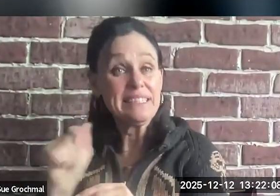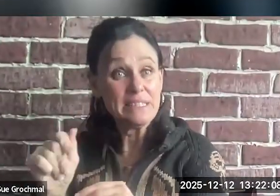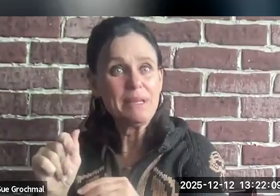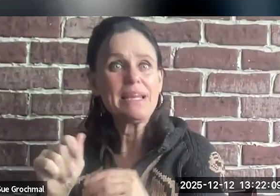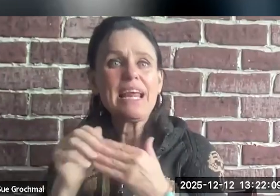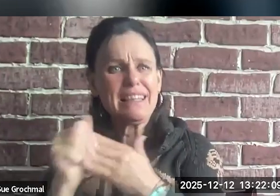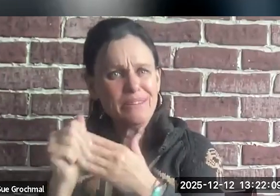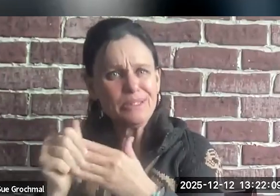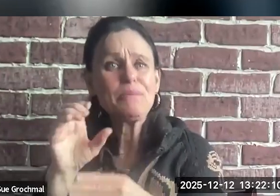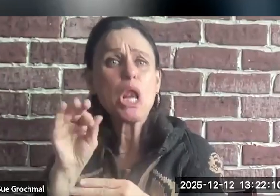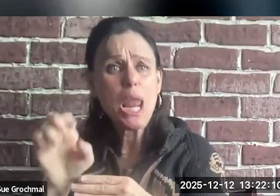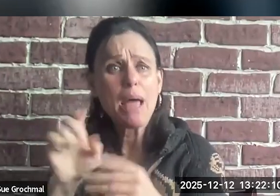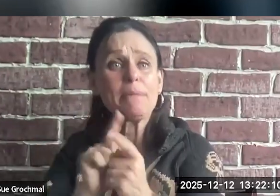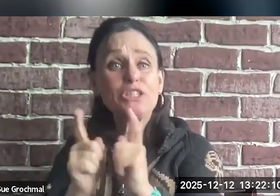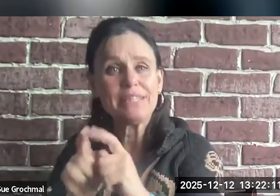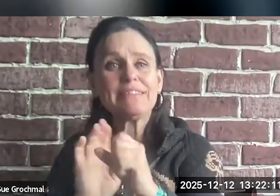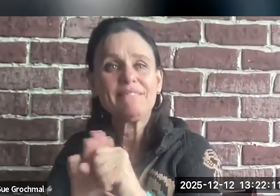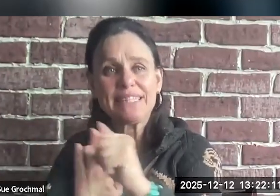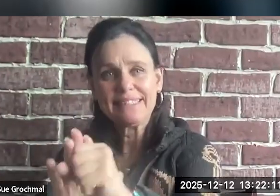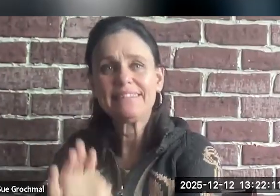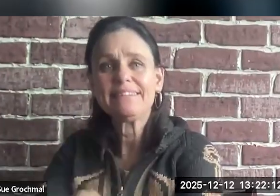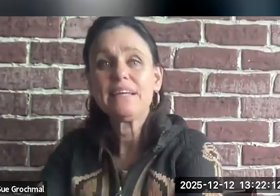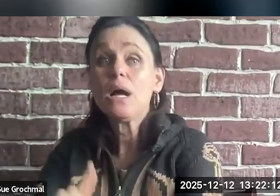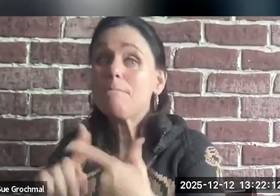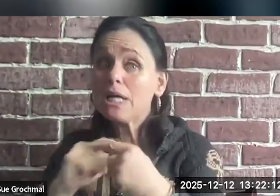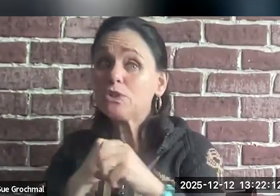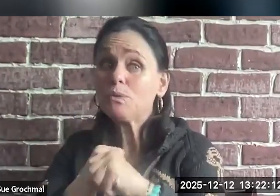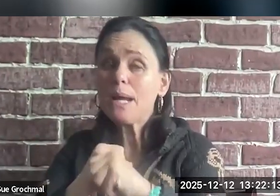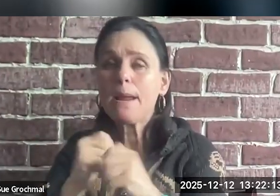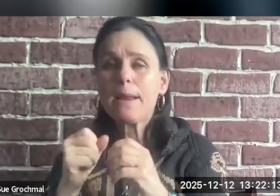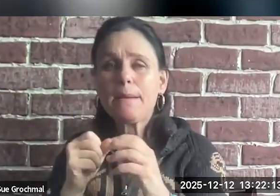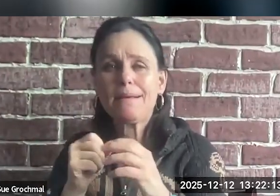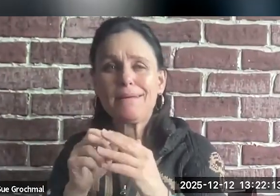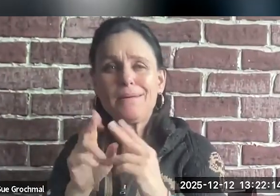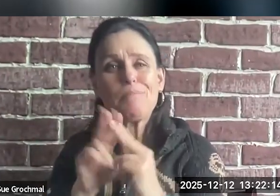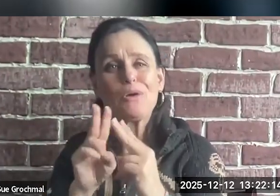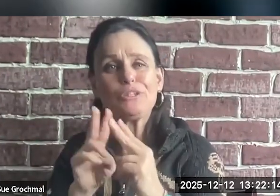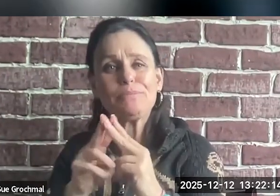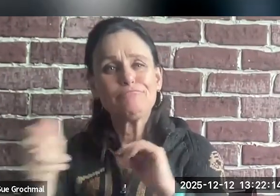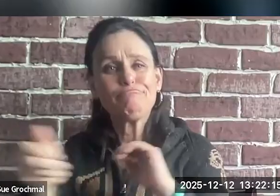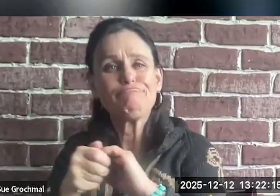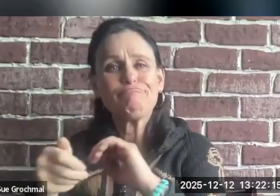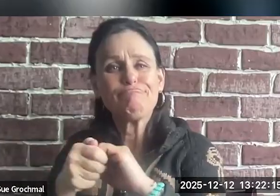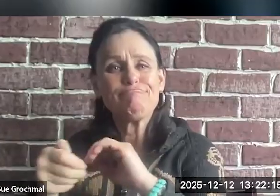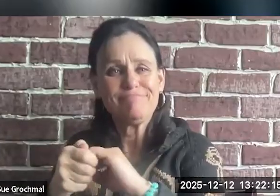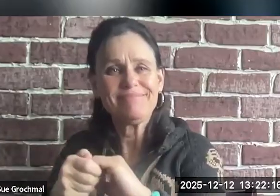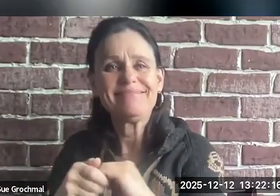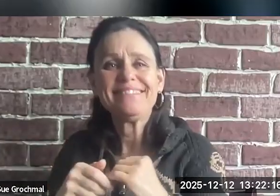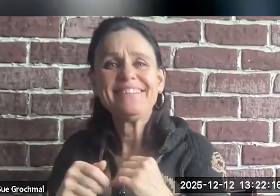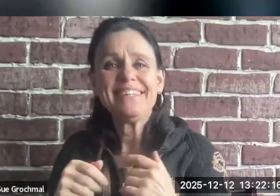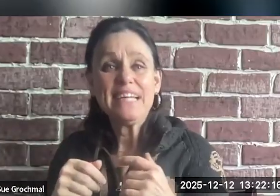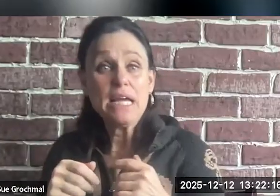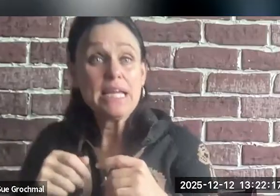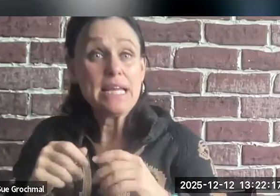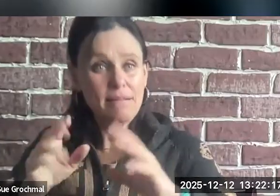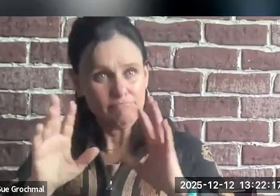change activism or advocacy, and create partnerships. Hence, this project is really aligns with what we're doing today. And